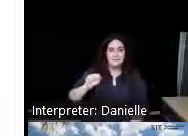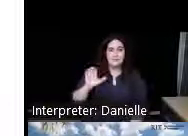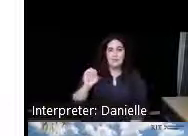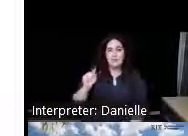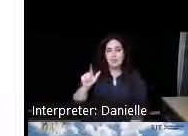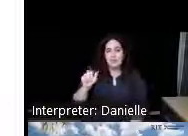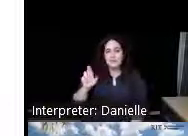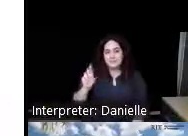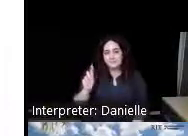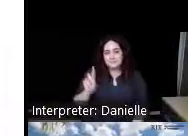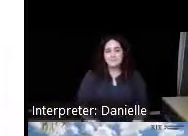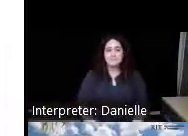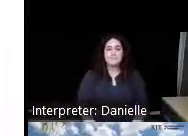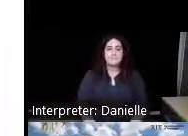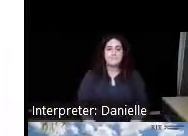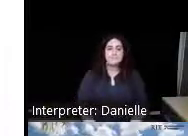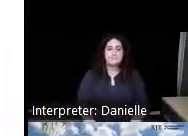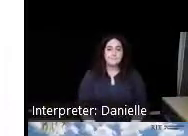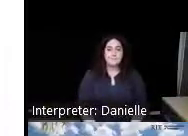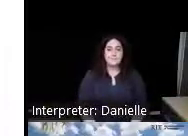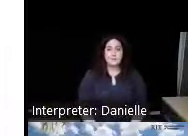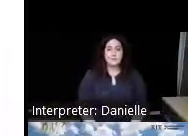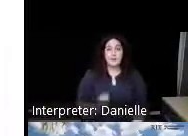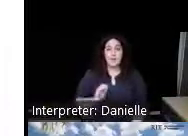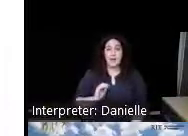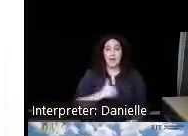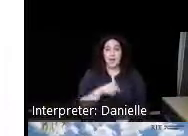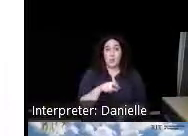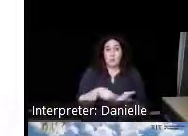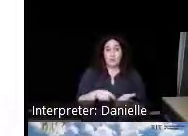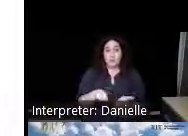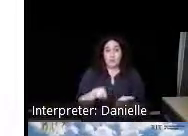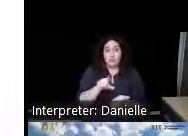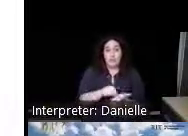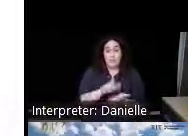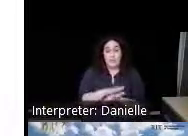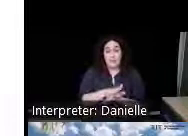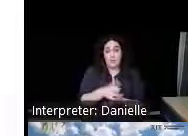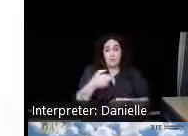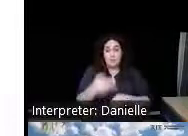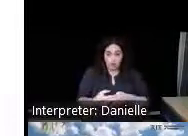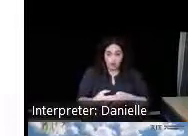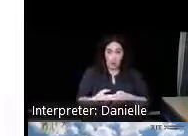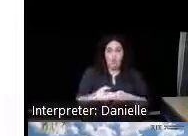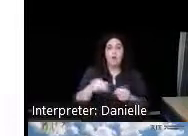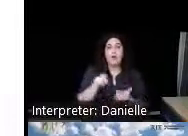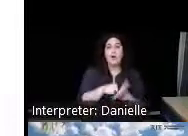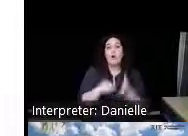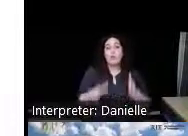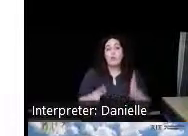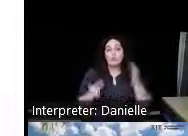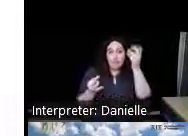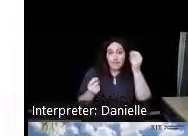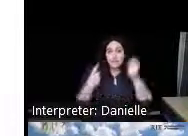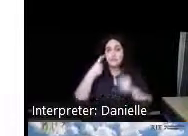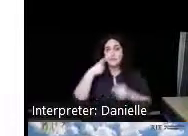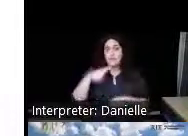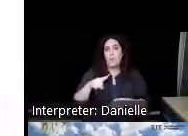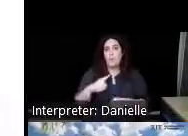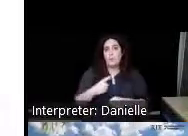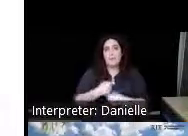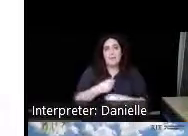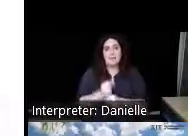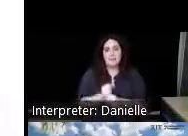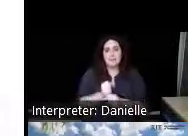So our paper is called Author Reflections on Creating Accessible Academic Papers. I've included a QR